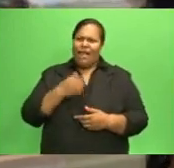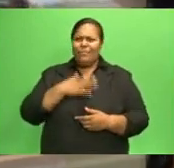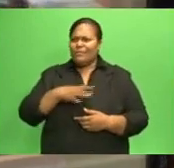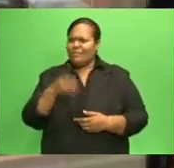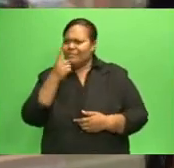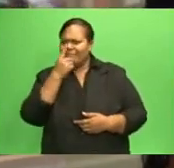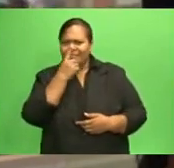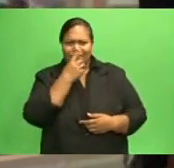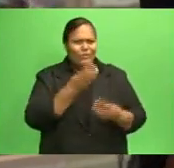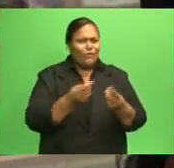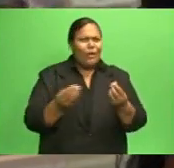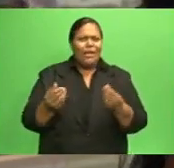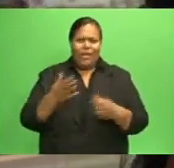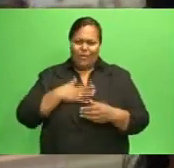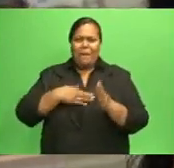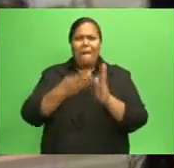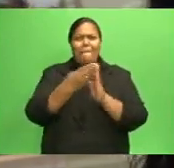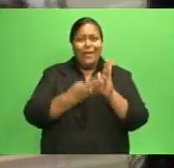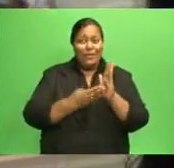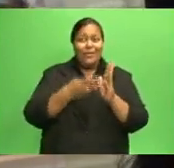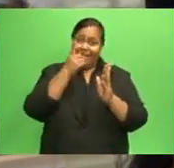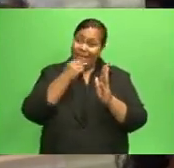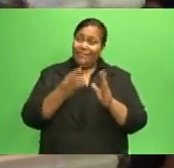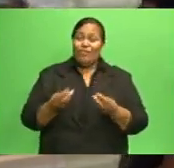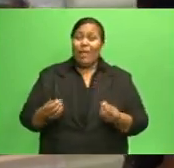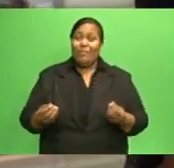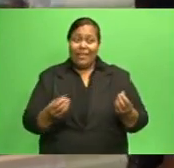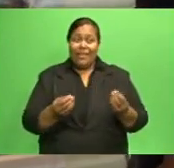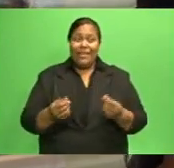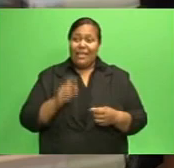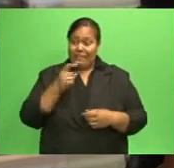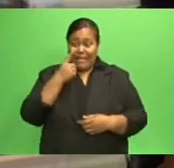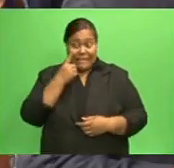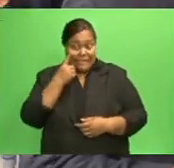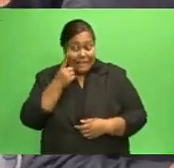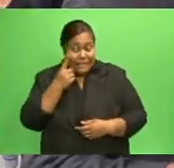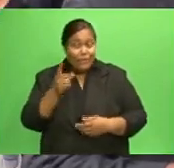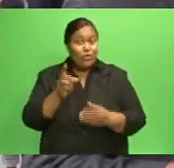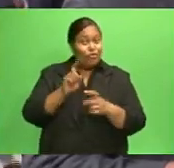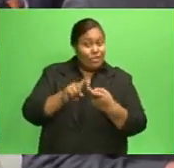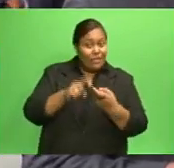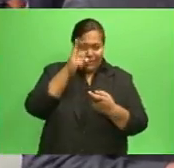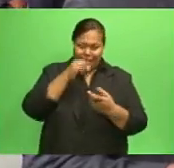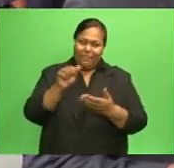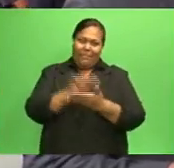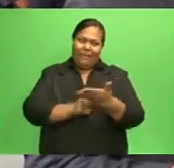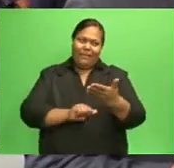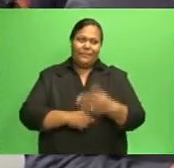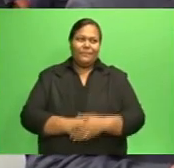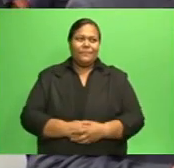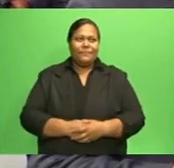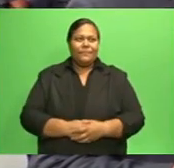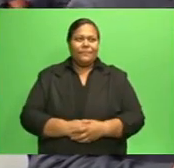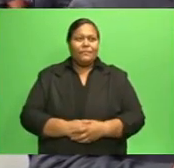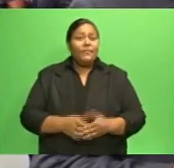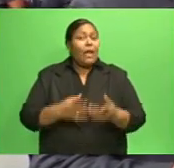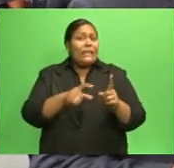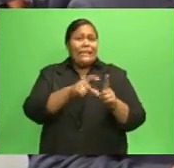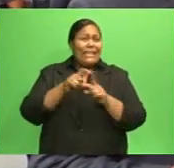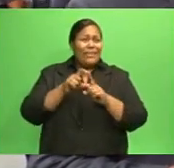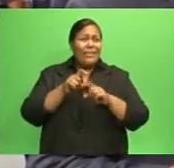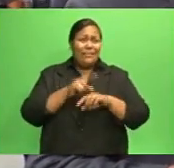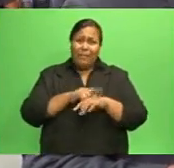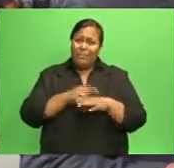my budget for my shopping, if I can where the things are cheap so I can buy. In these trying times, retailers have been advised to